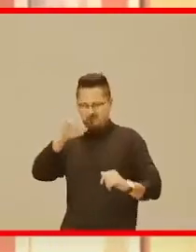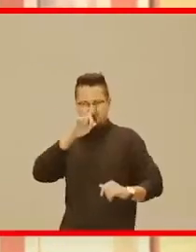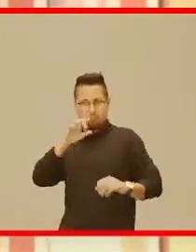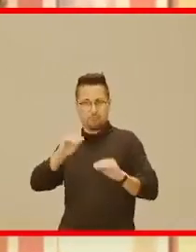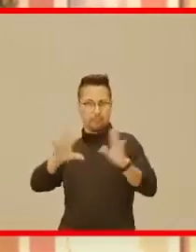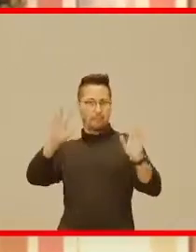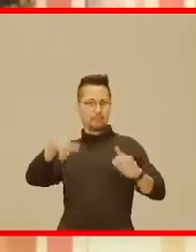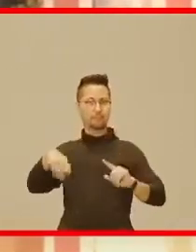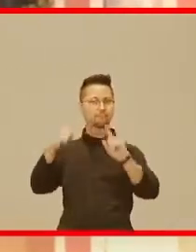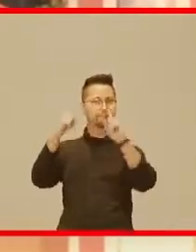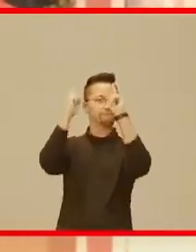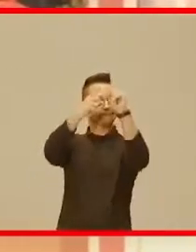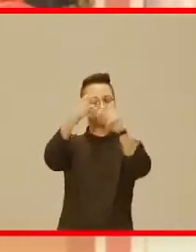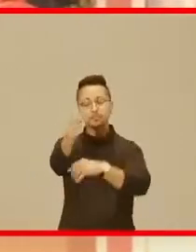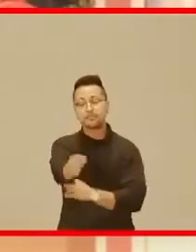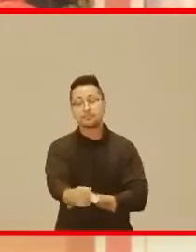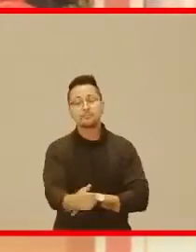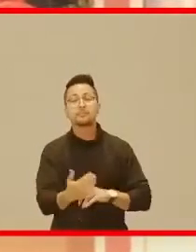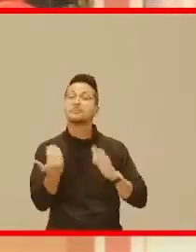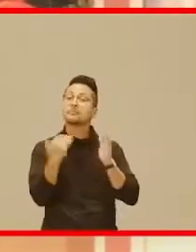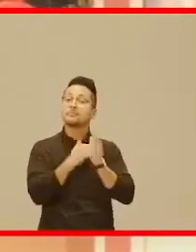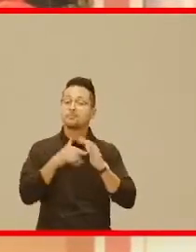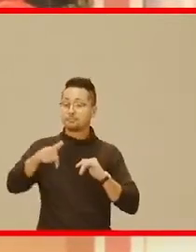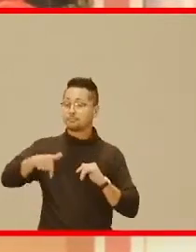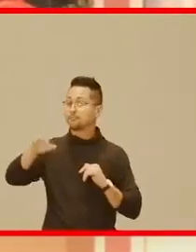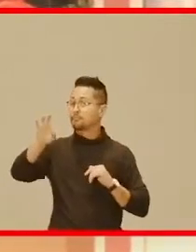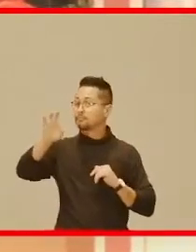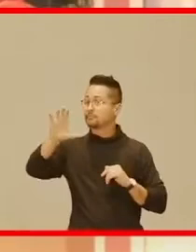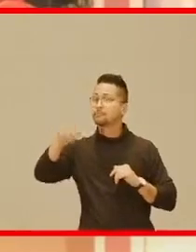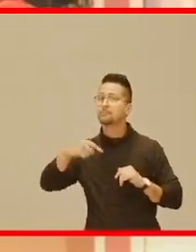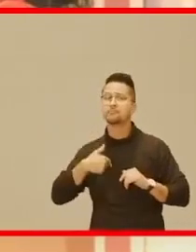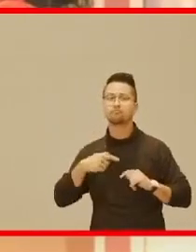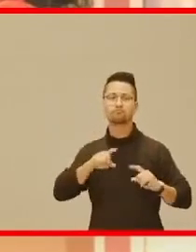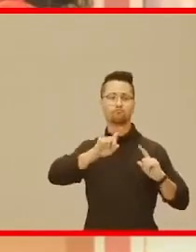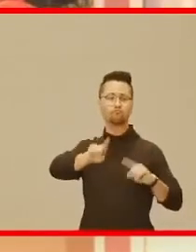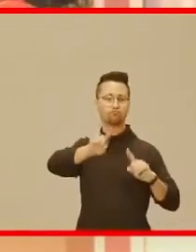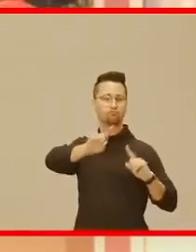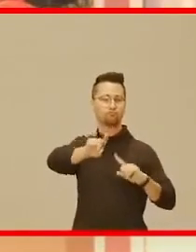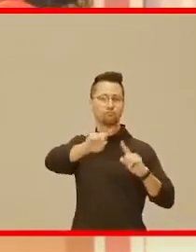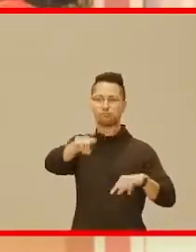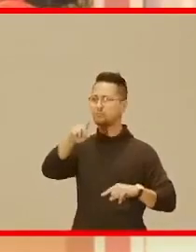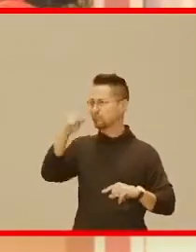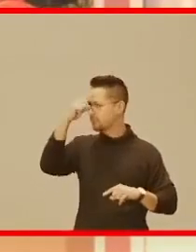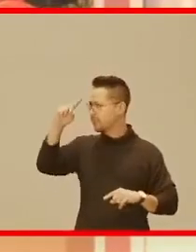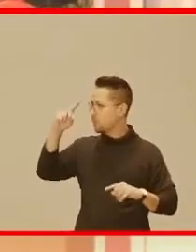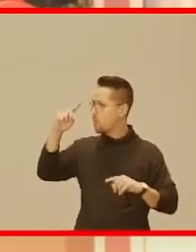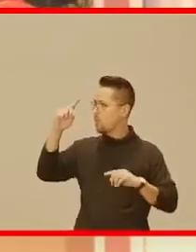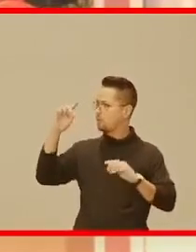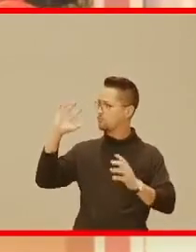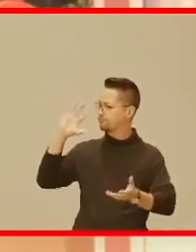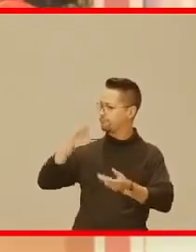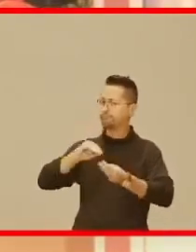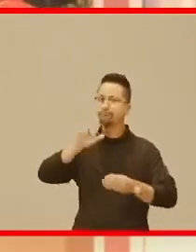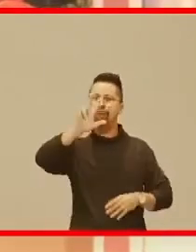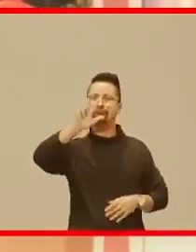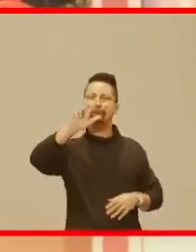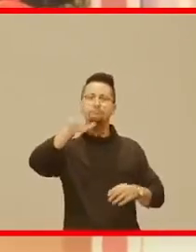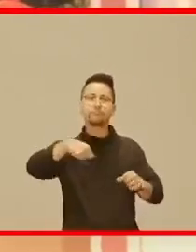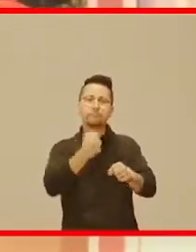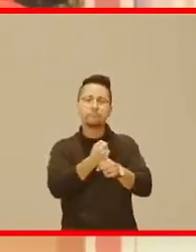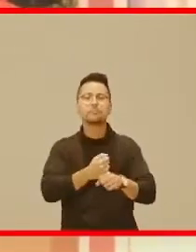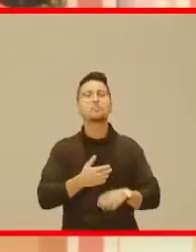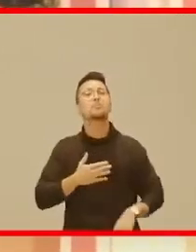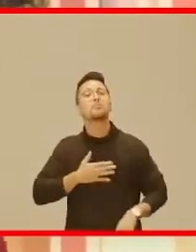So like I said, I've been coming to the Family Cafe for 23 years. My older brother, Daniel, has